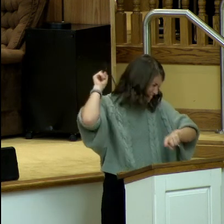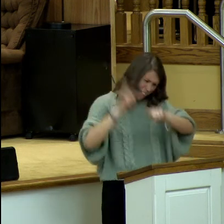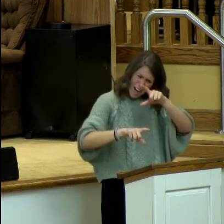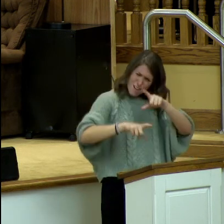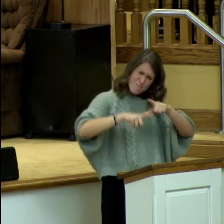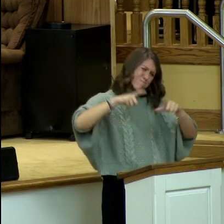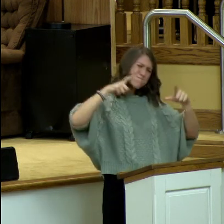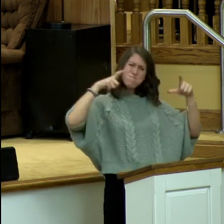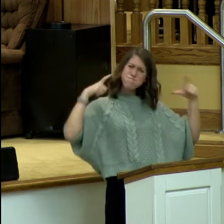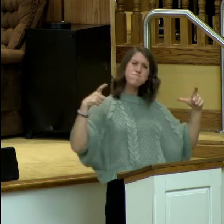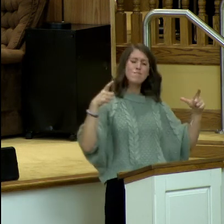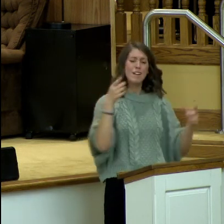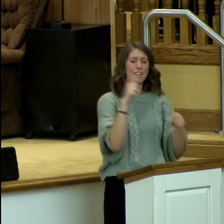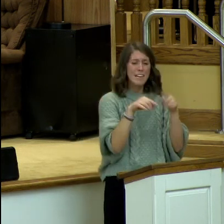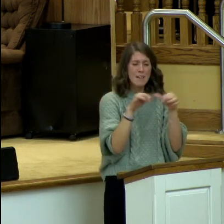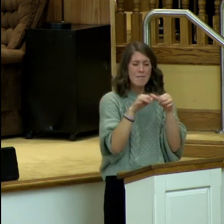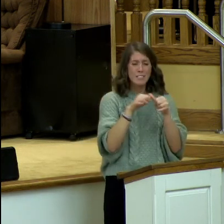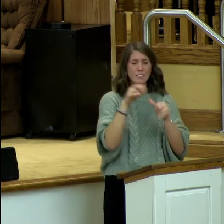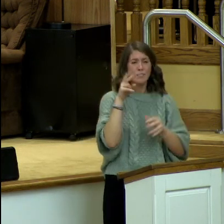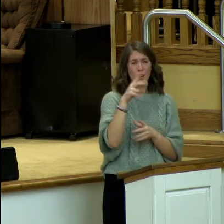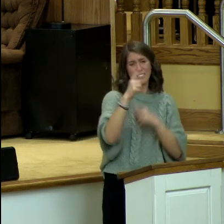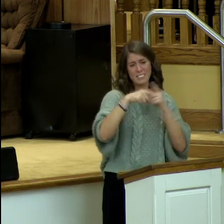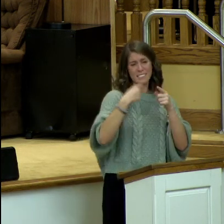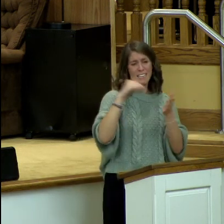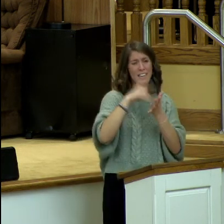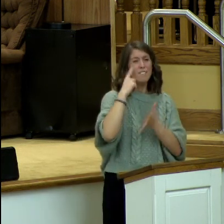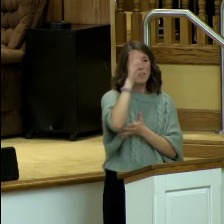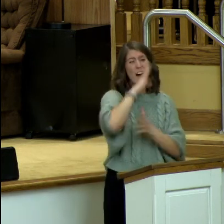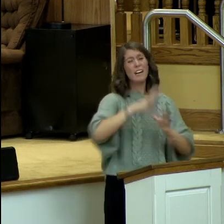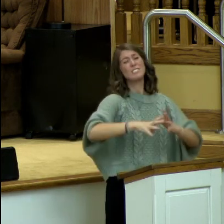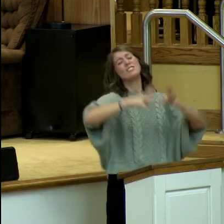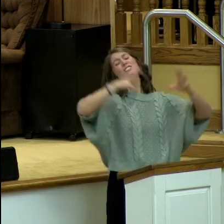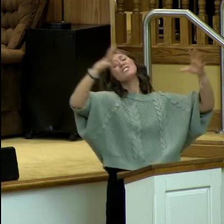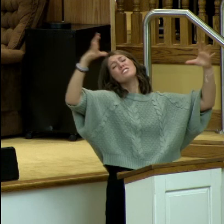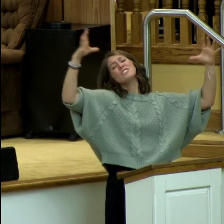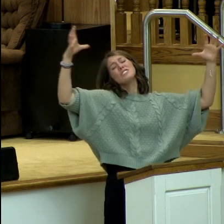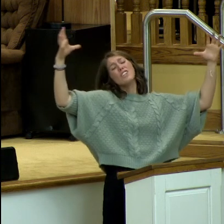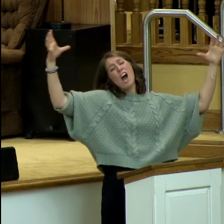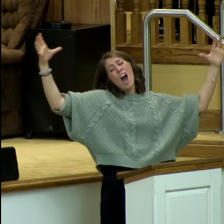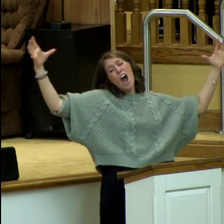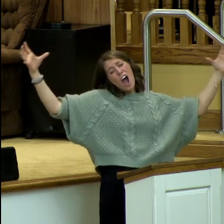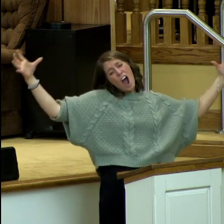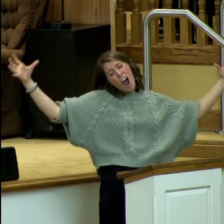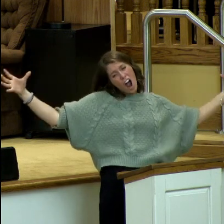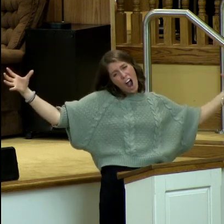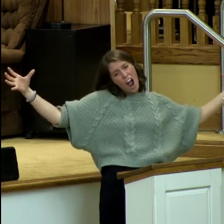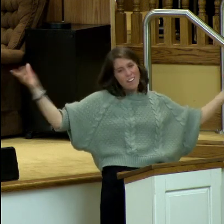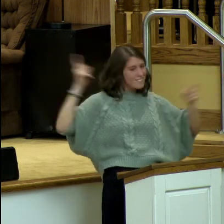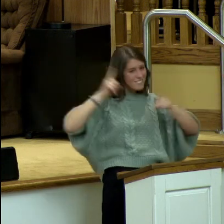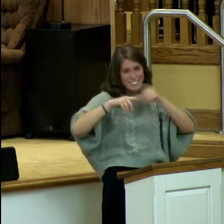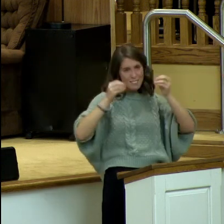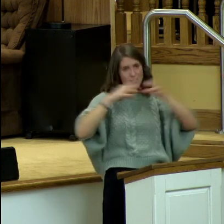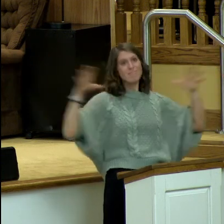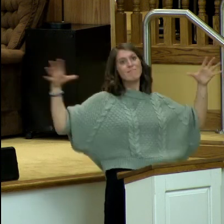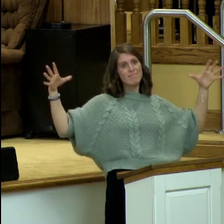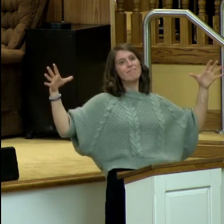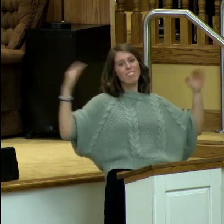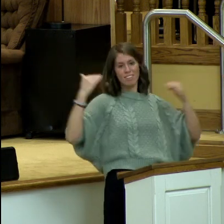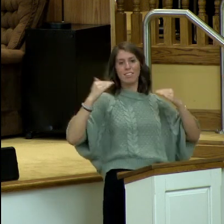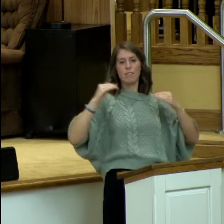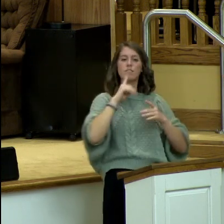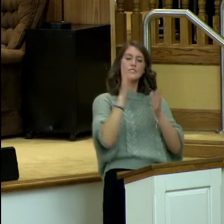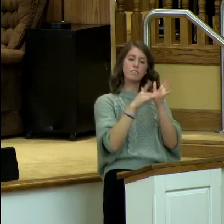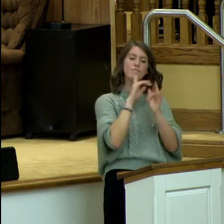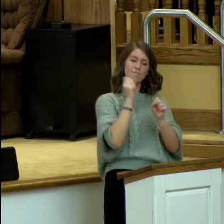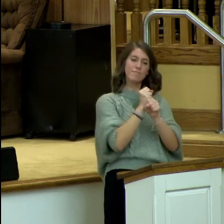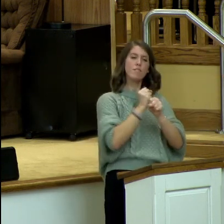can't be measured. So much so that, watch this, look at the sign for it again. For God so, and keep spreading those arms. Spreading those arms, boom, until He finally lays Him out on a